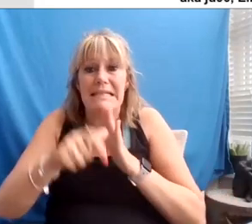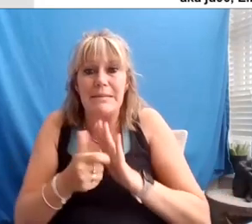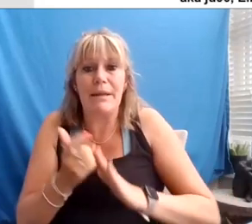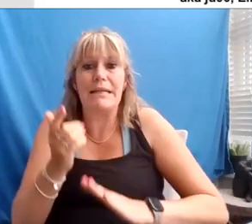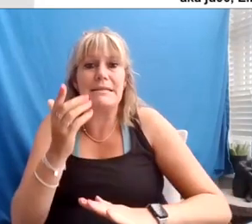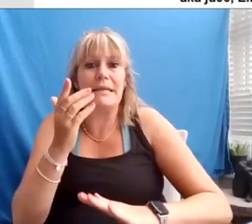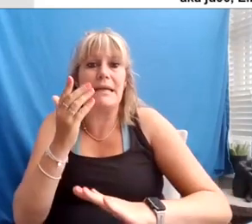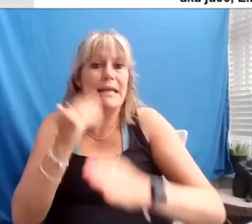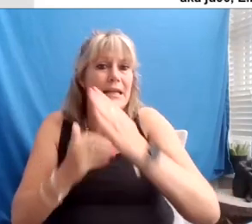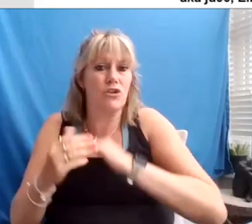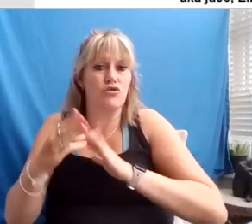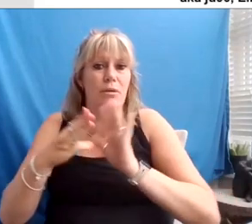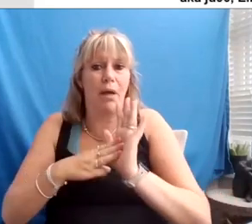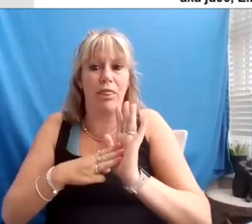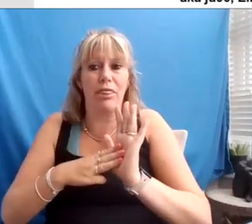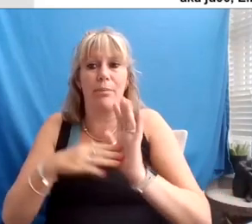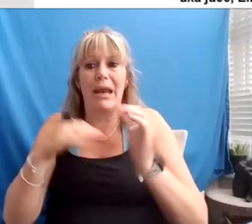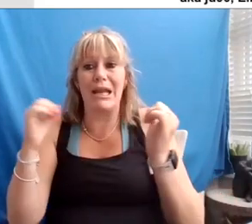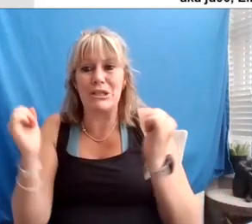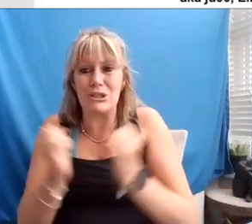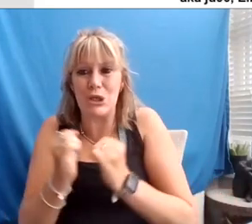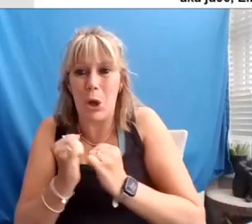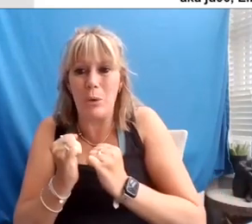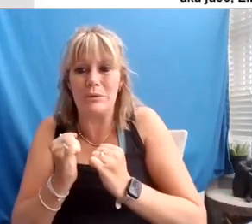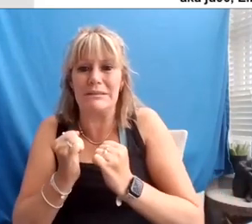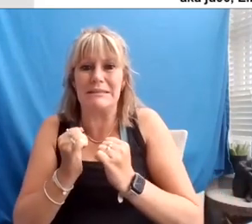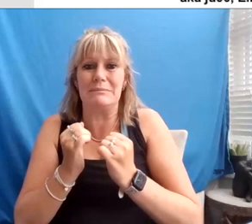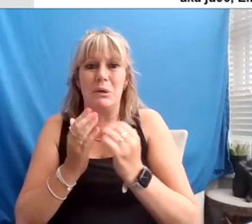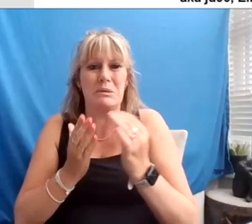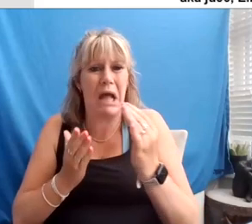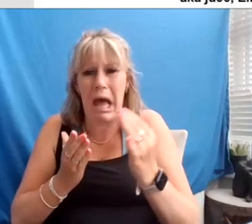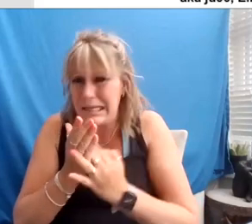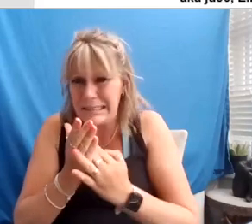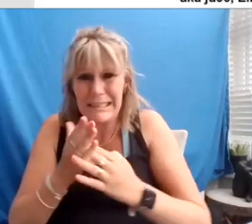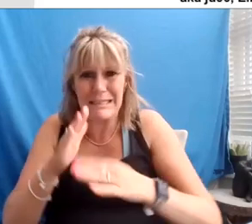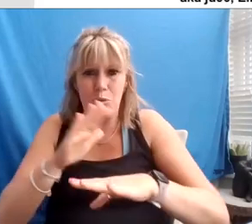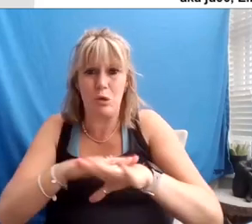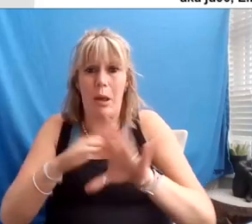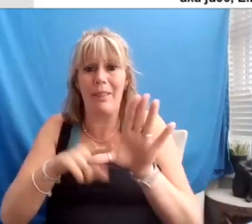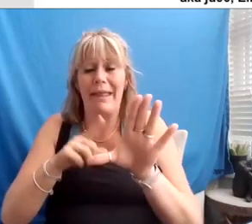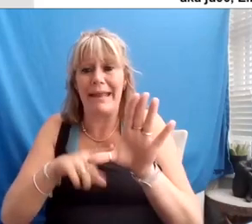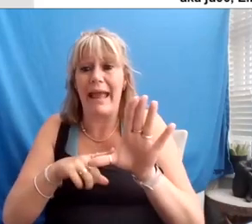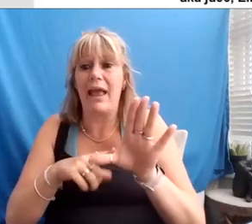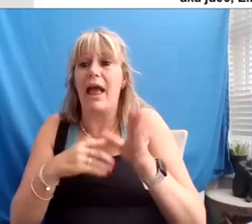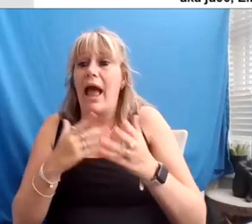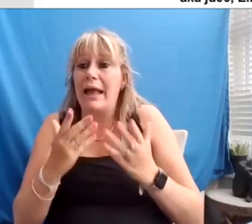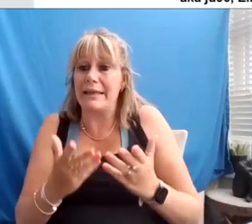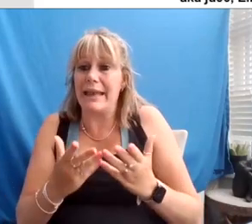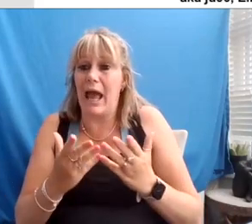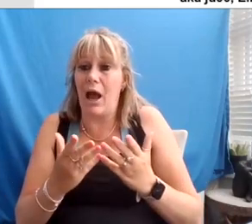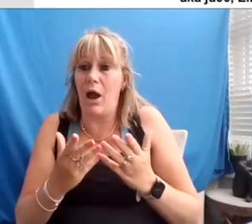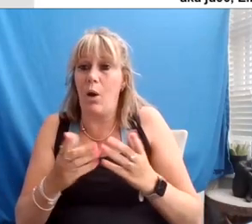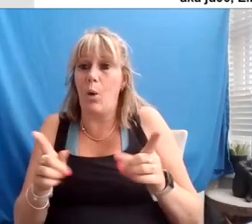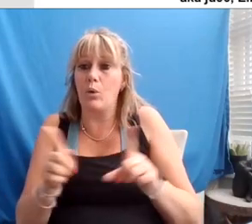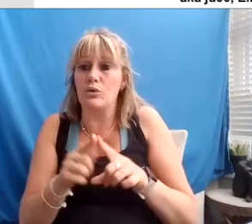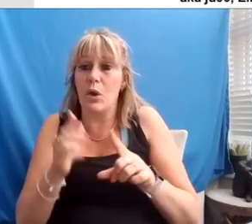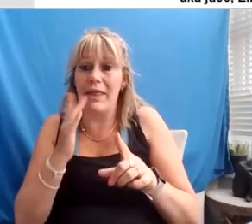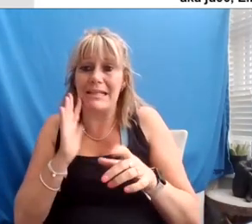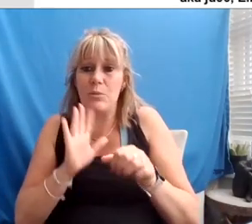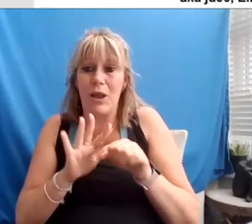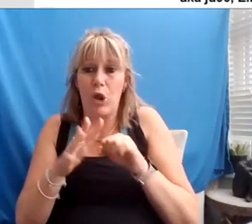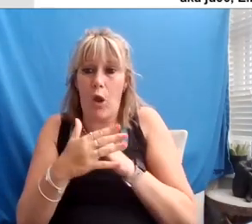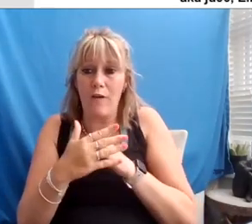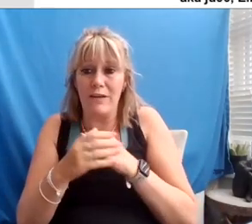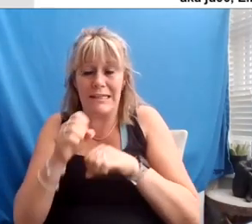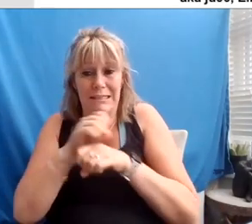most miserable, least accessible time of the year. And now, of course, that's also when COVID is raging as well. So I think